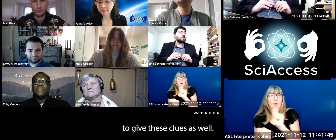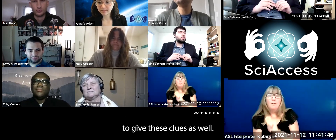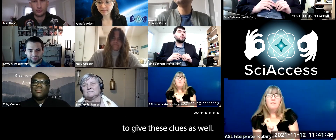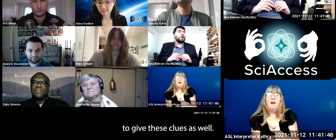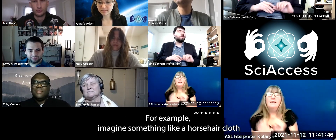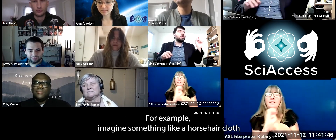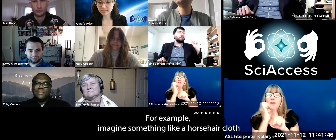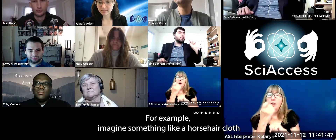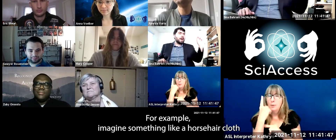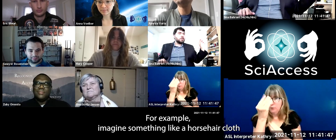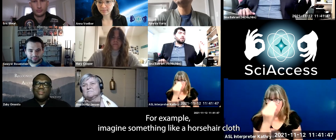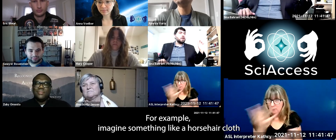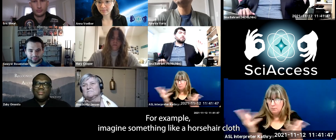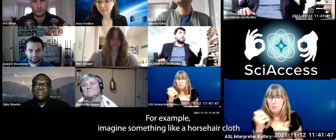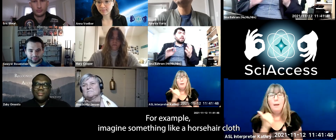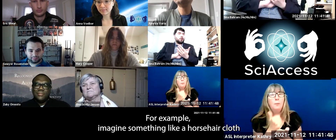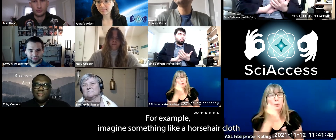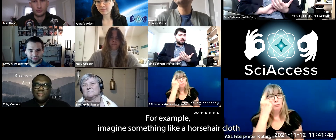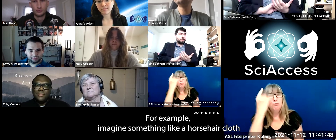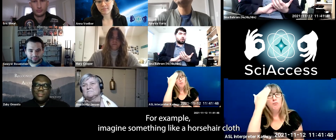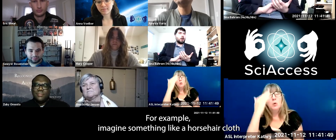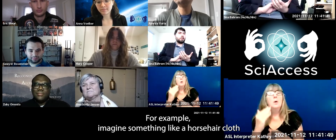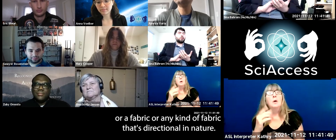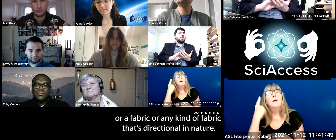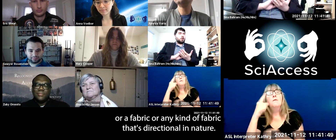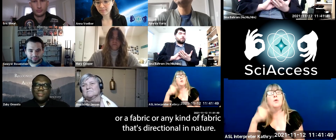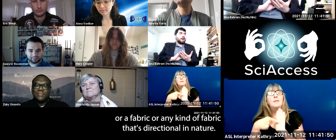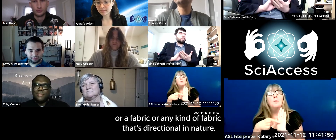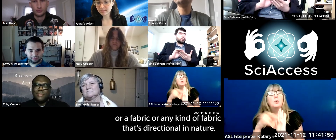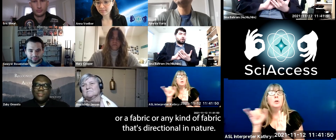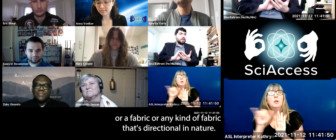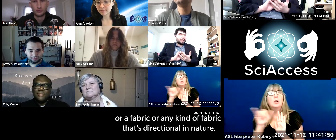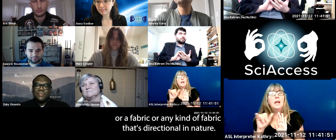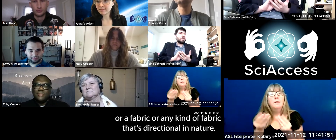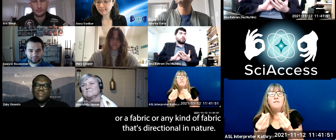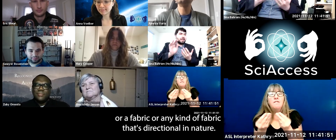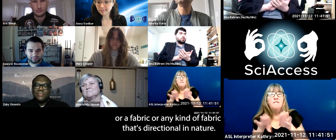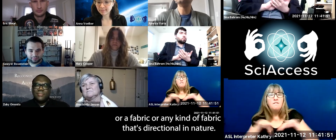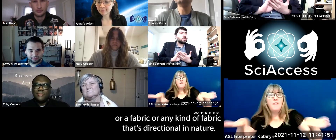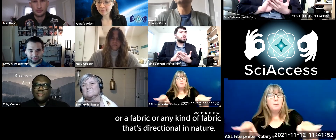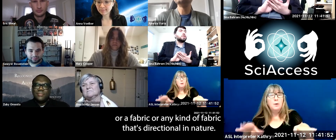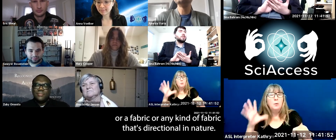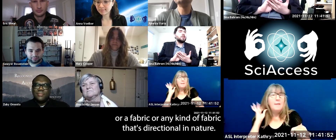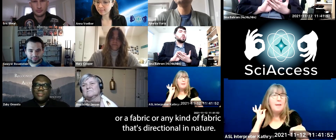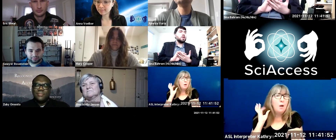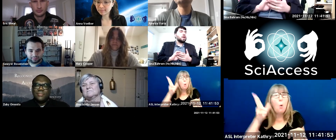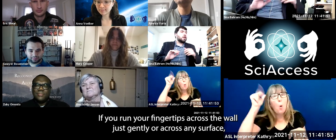give these clues as well. For example, imagine something like a horsehair cloth or a fabric or any kind of fabric that's directional in nature. If